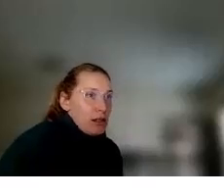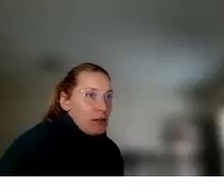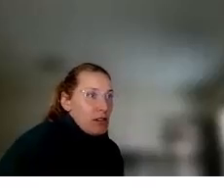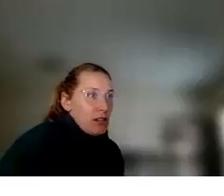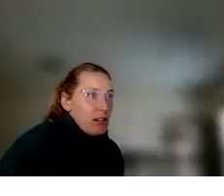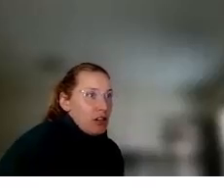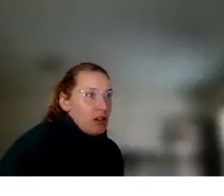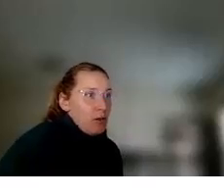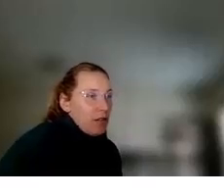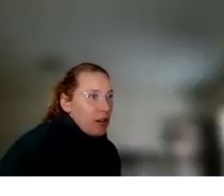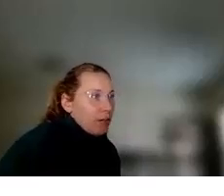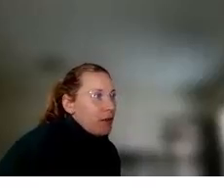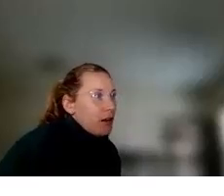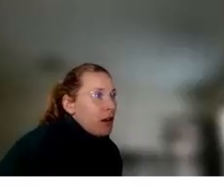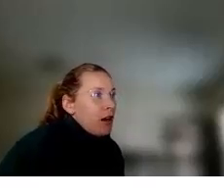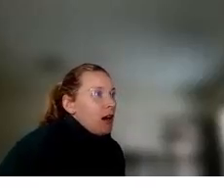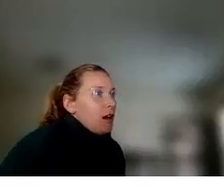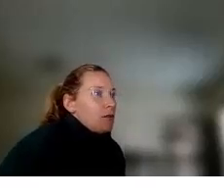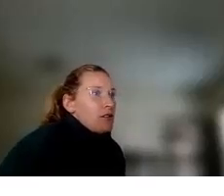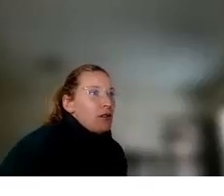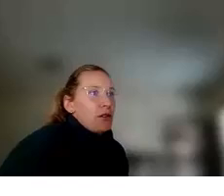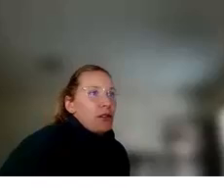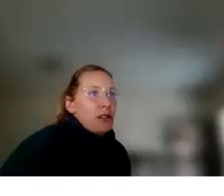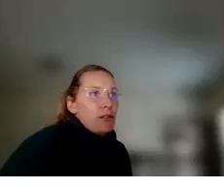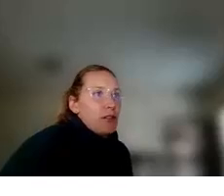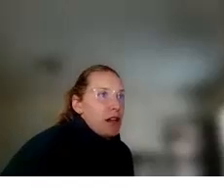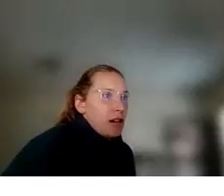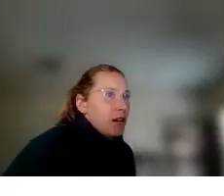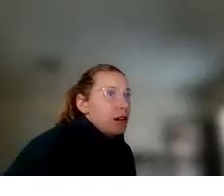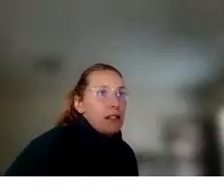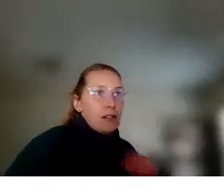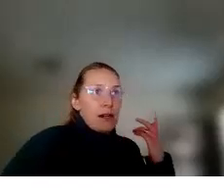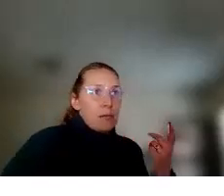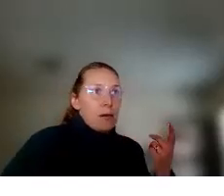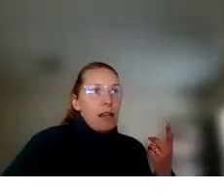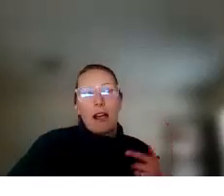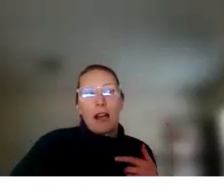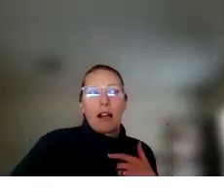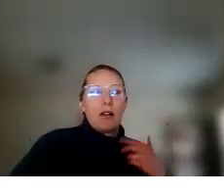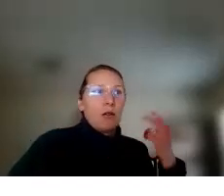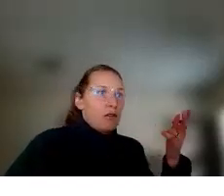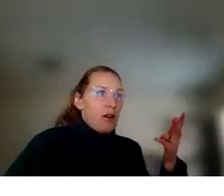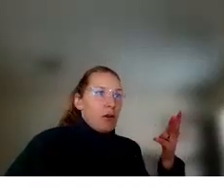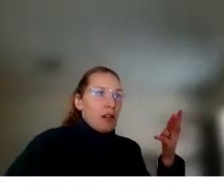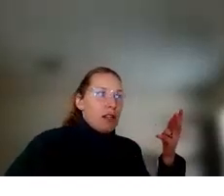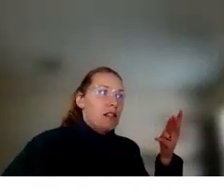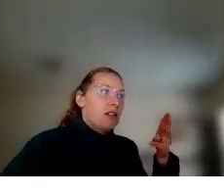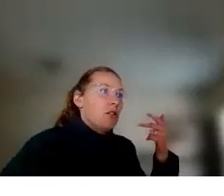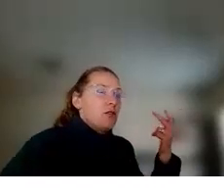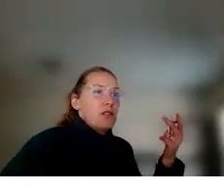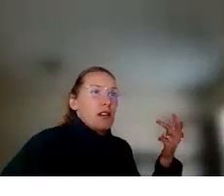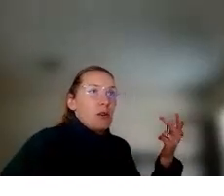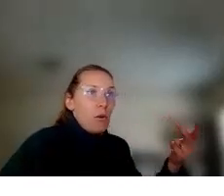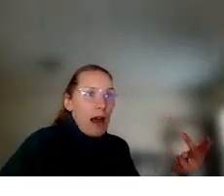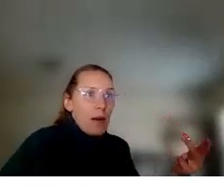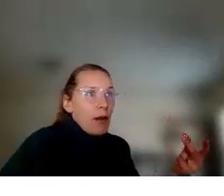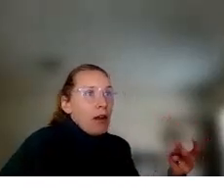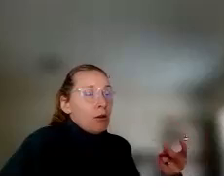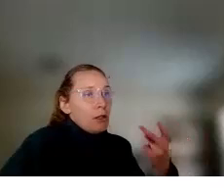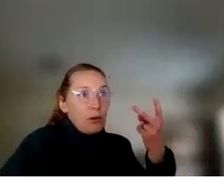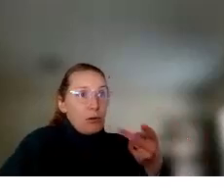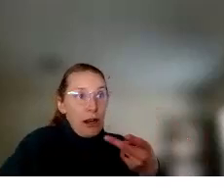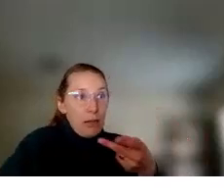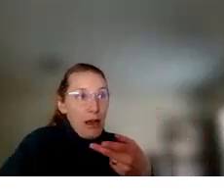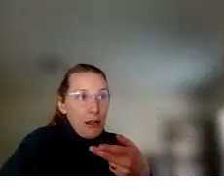new CwCHN waiver. So, if they need respite care or if they want to continue using the